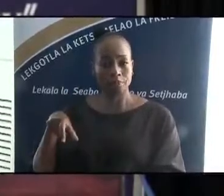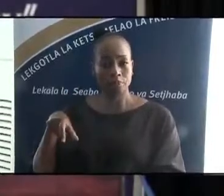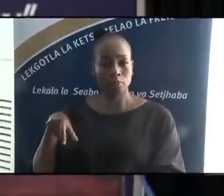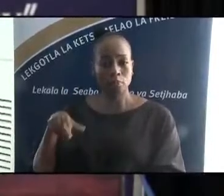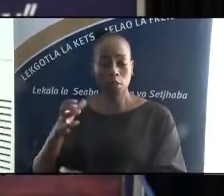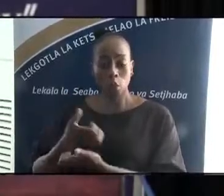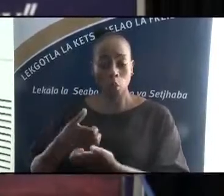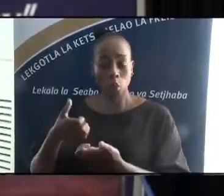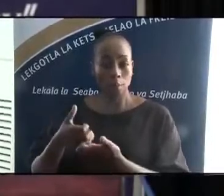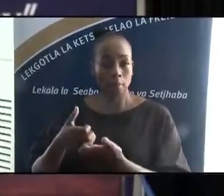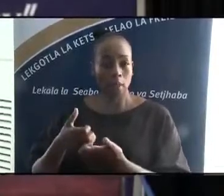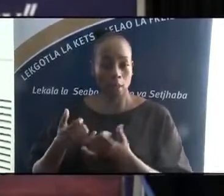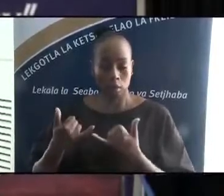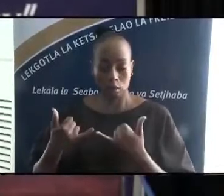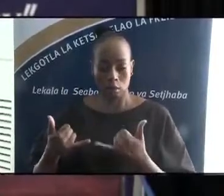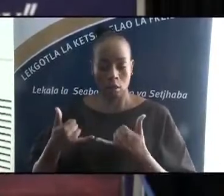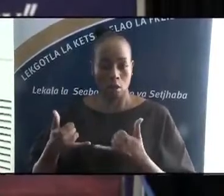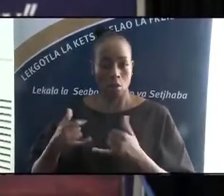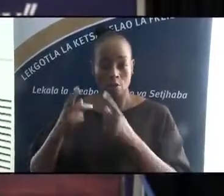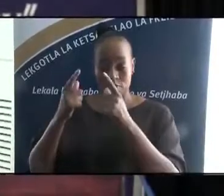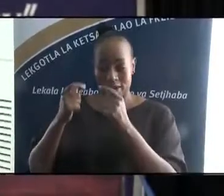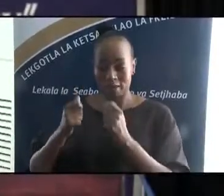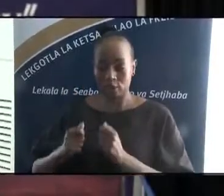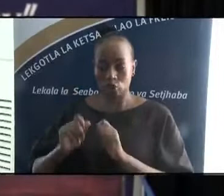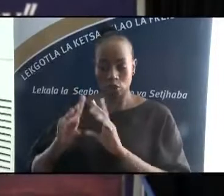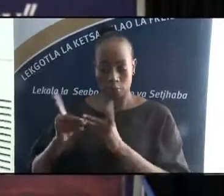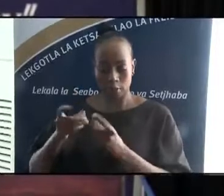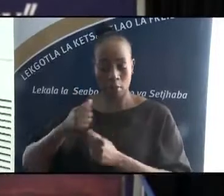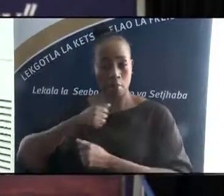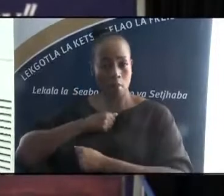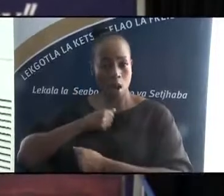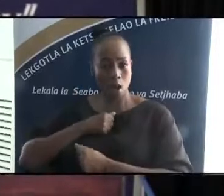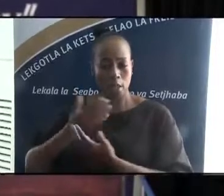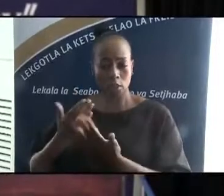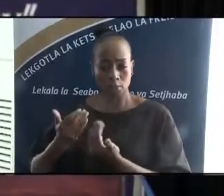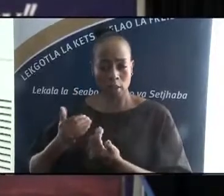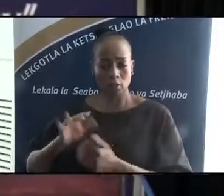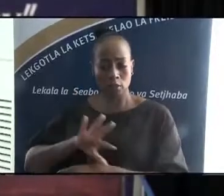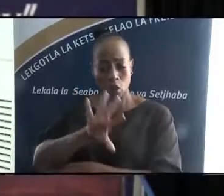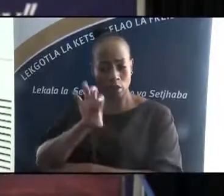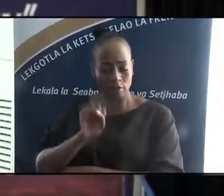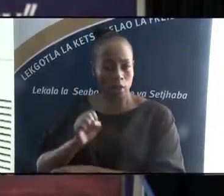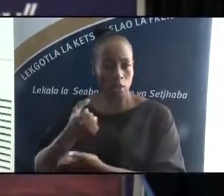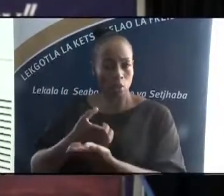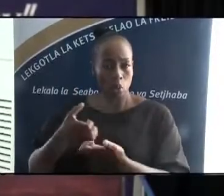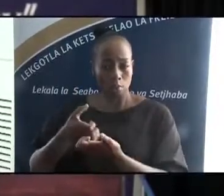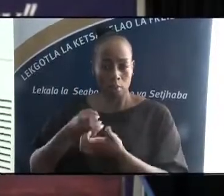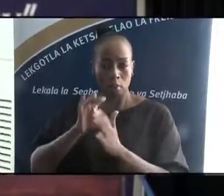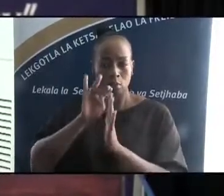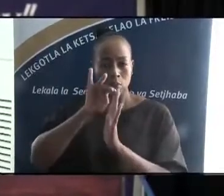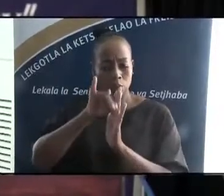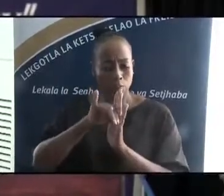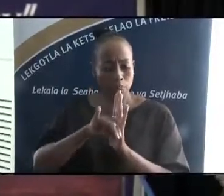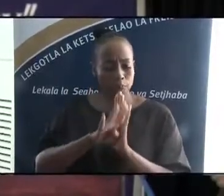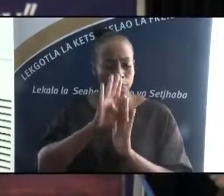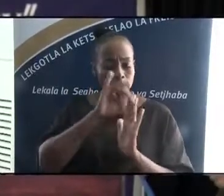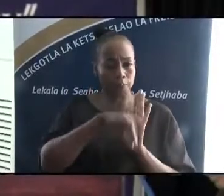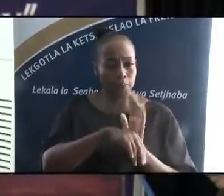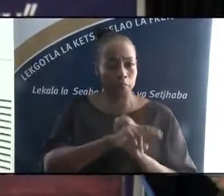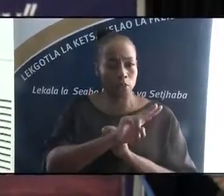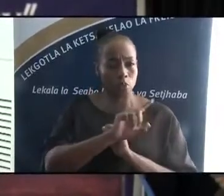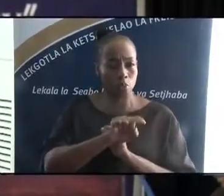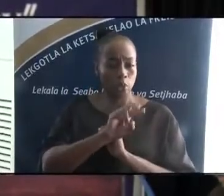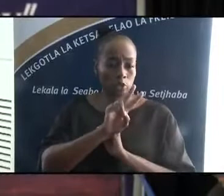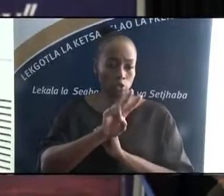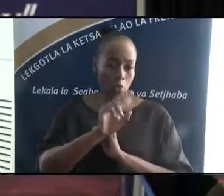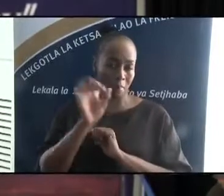economic growth projections by National Treasury, it's expecting that South African economy to slow down to 2.2%